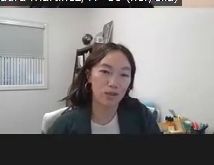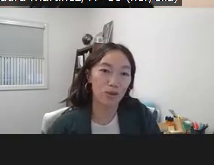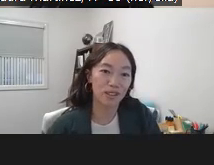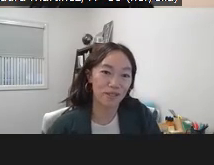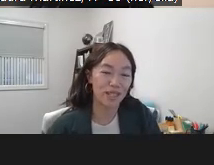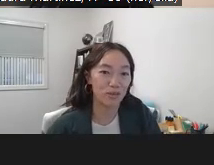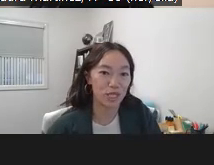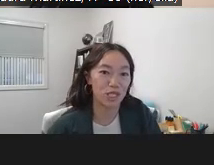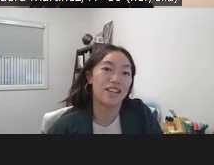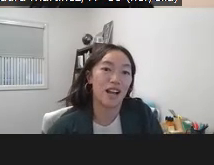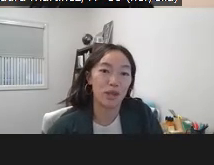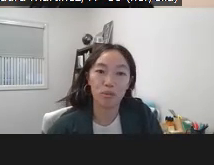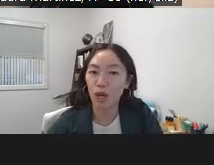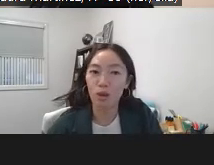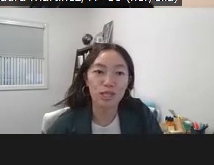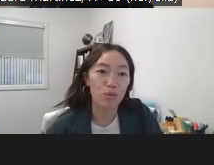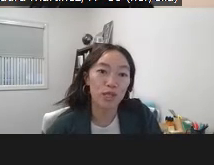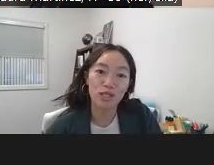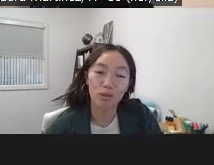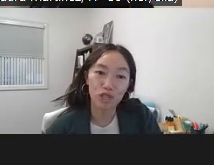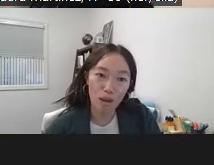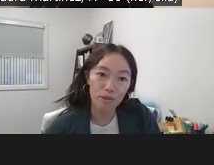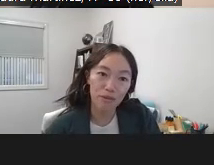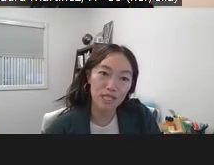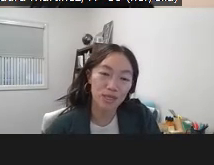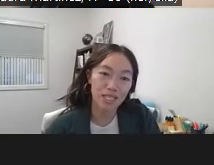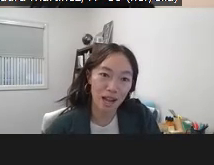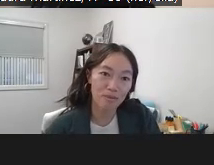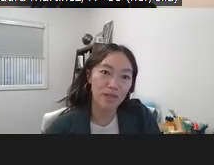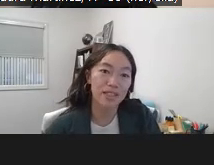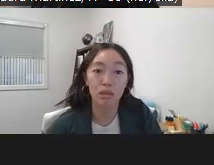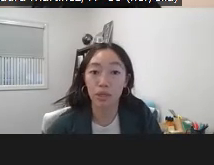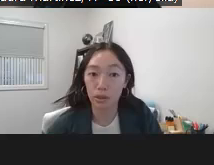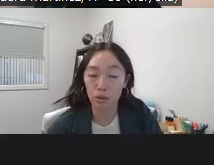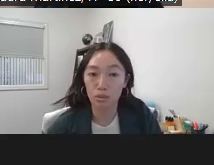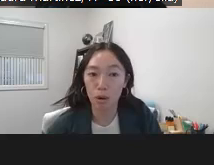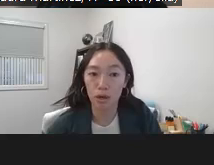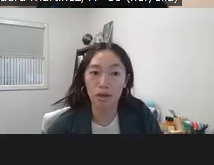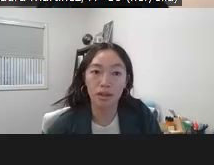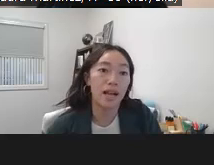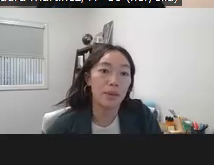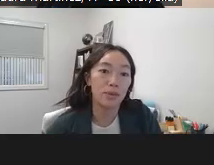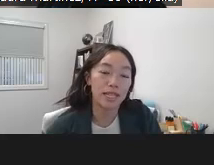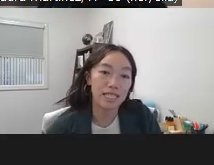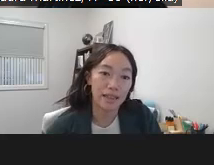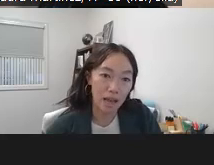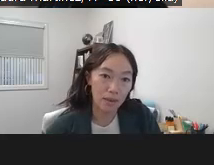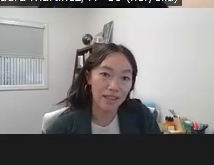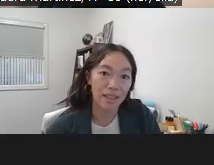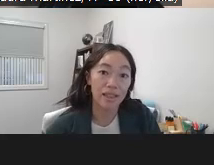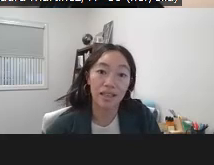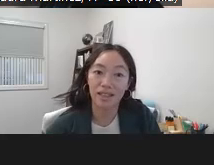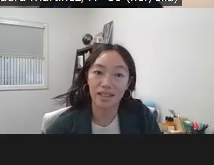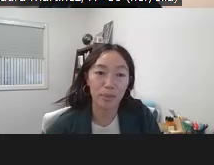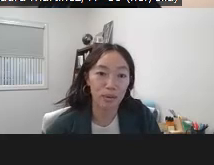still plan to hold an event in which it'll be almost a one-stop shop for someone to come. They can bring their old mower, and we can take that